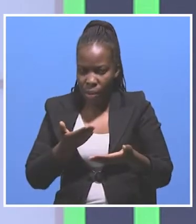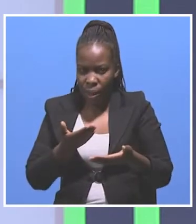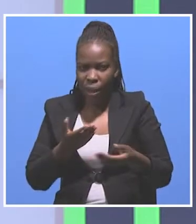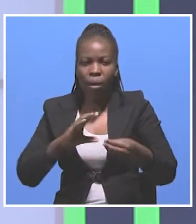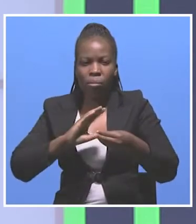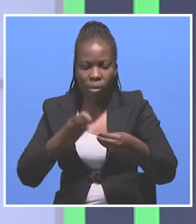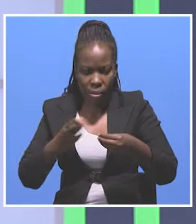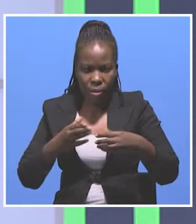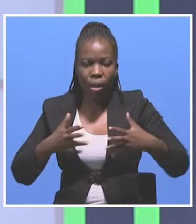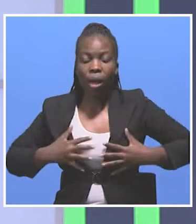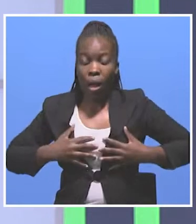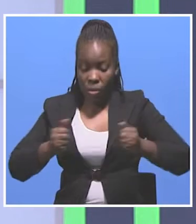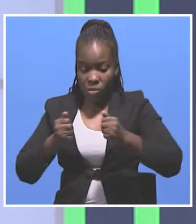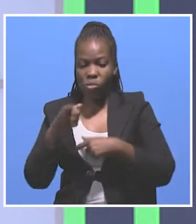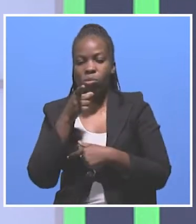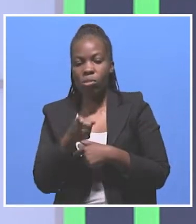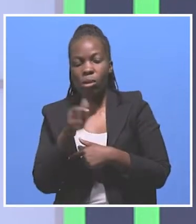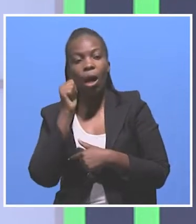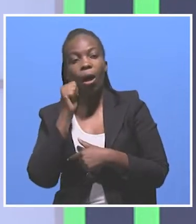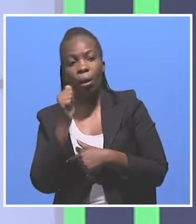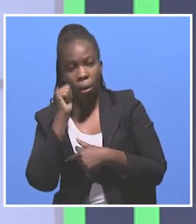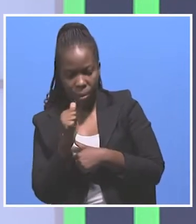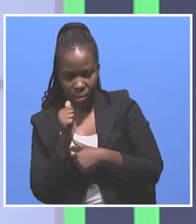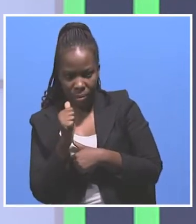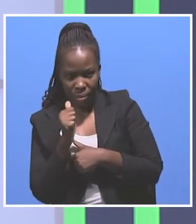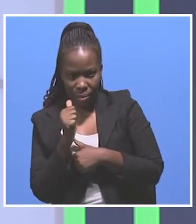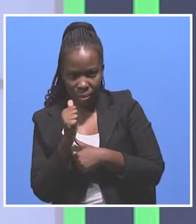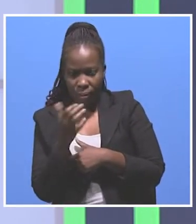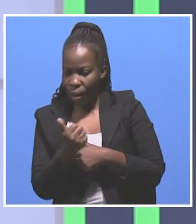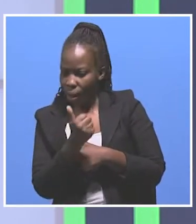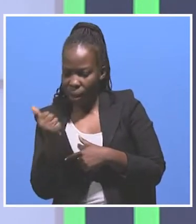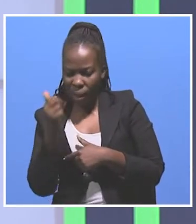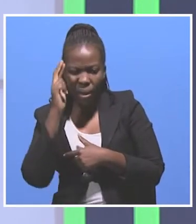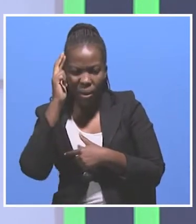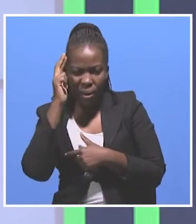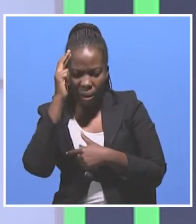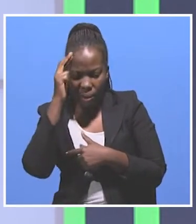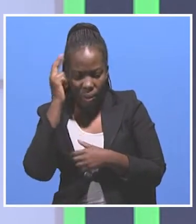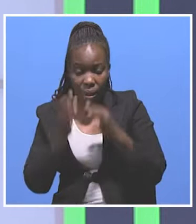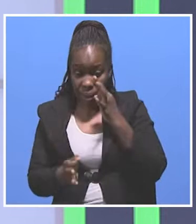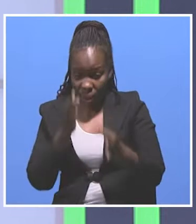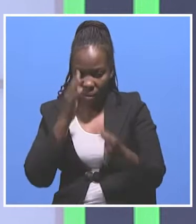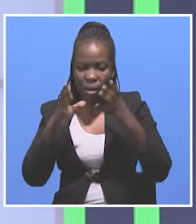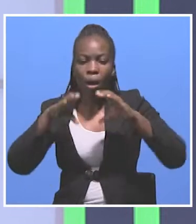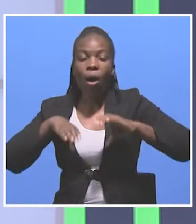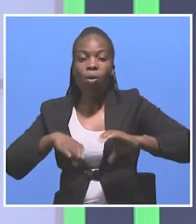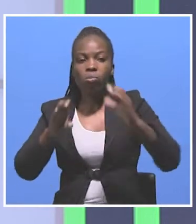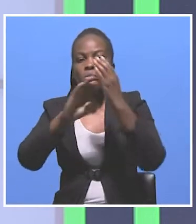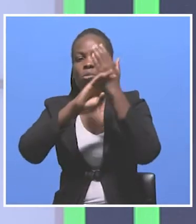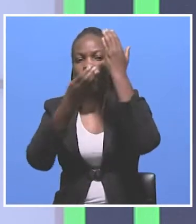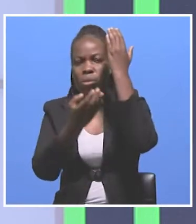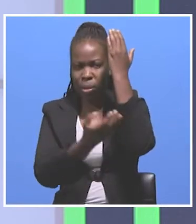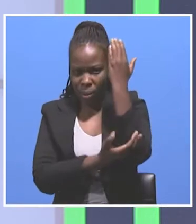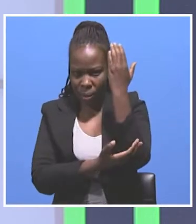it to what we've already explained, or if the continuation of the pregnancy can affect, okay,